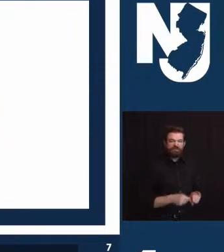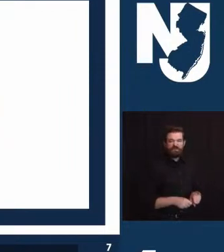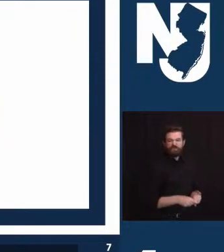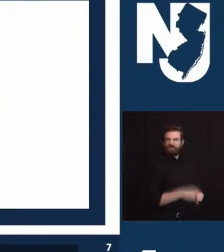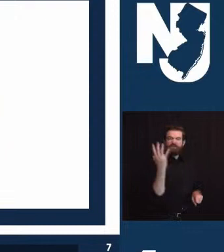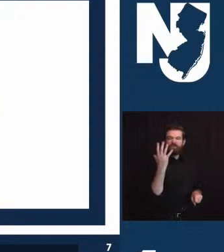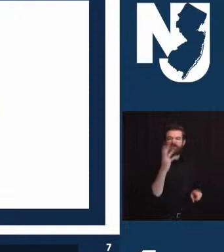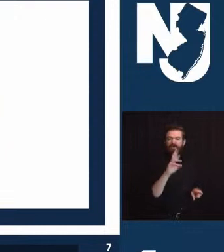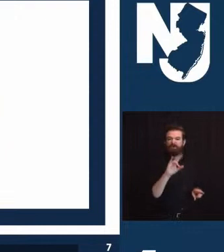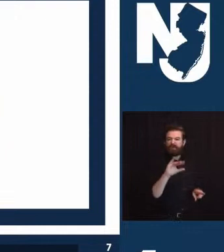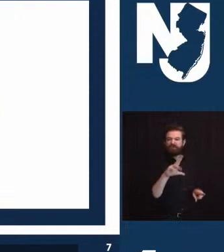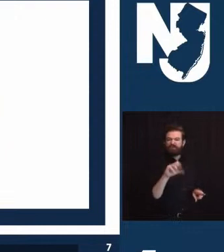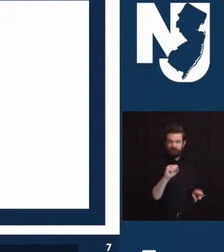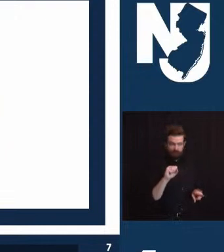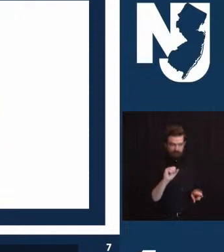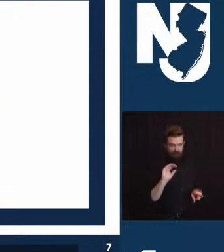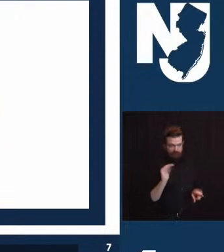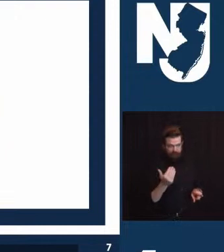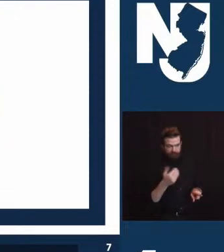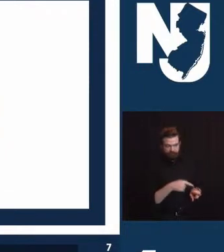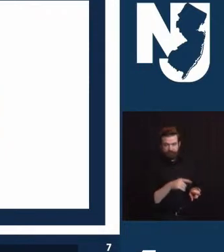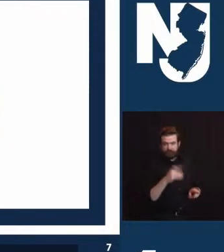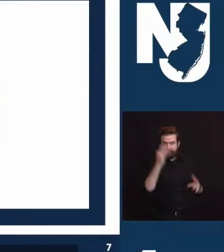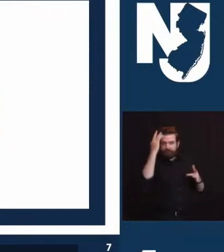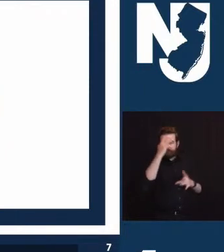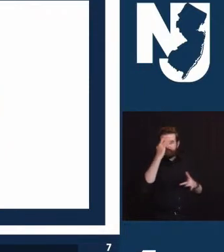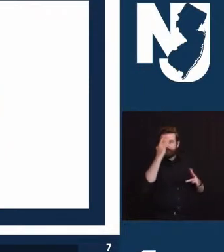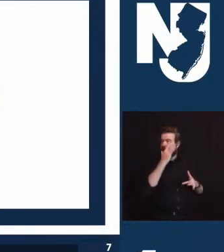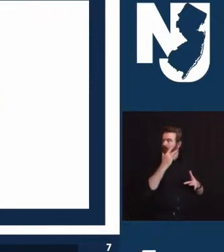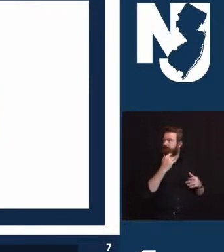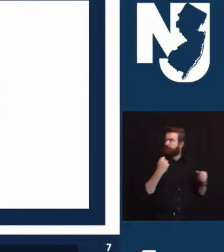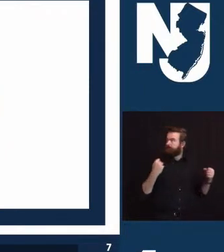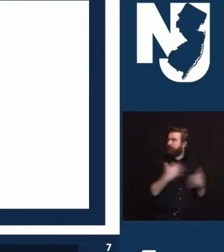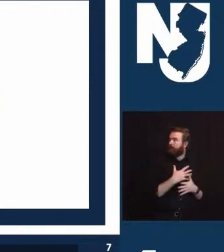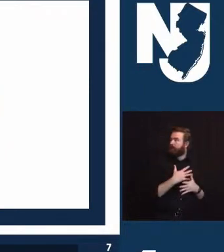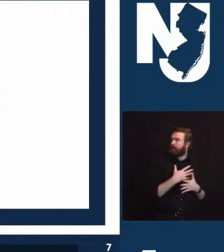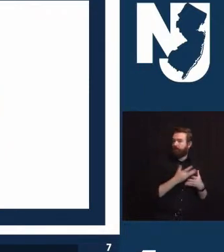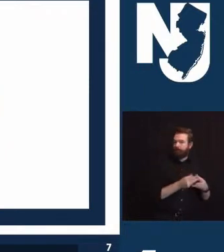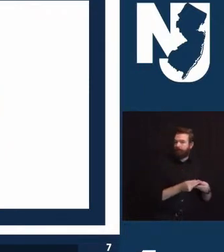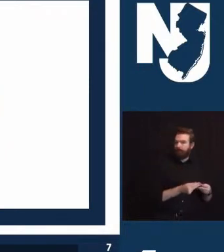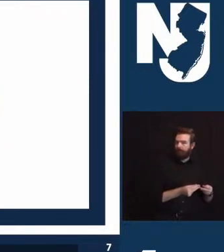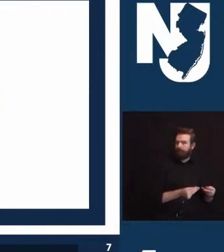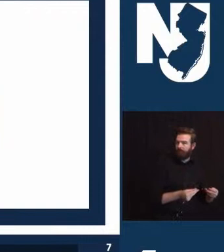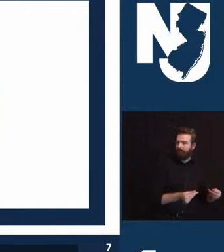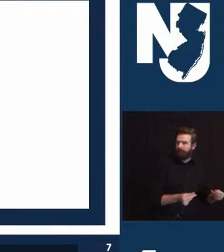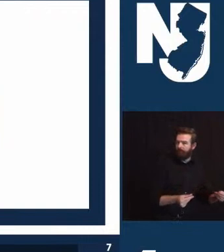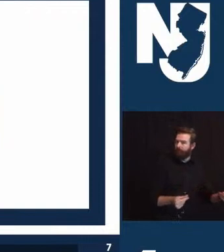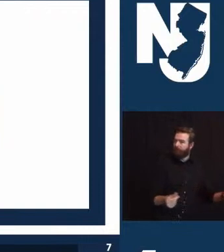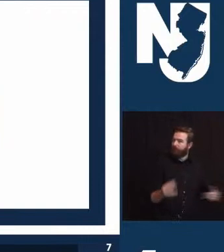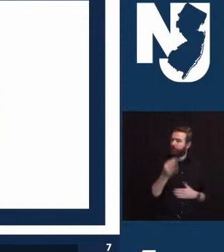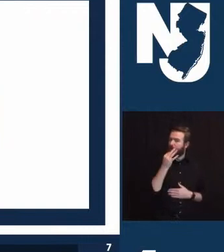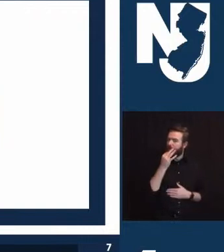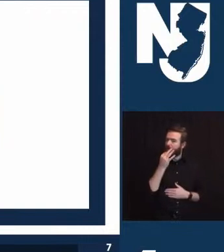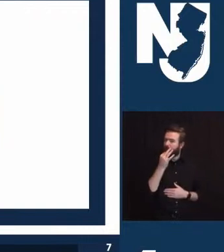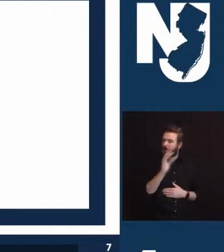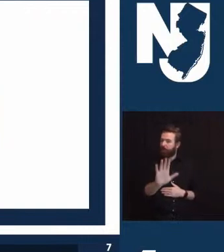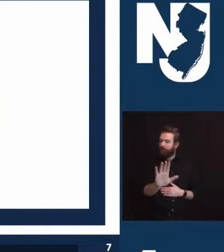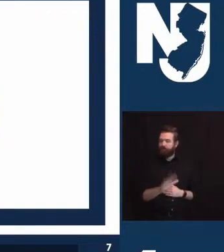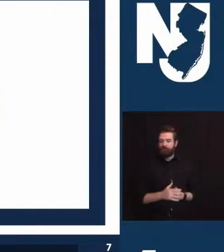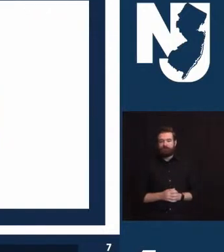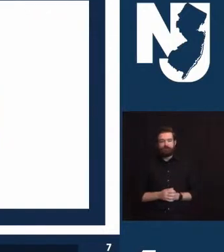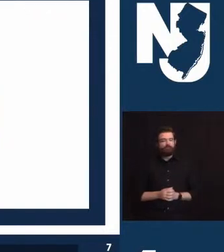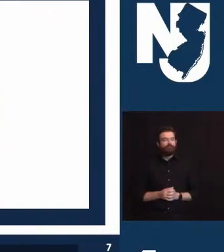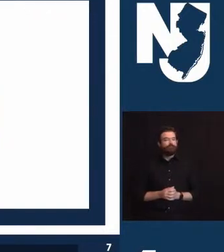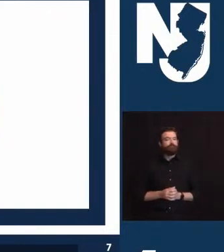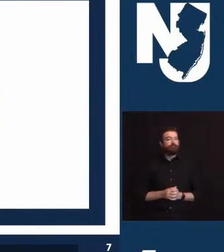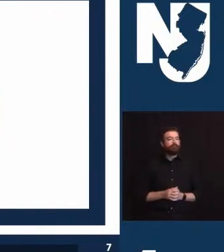virus into the ground. And we're making at the same time tremendous strides in our vaccination program. Over